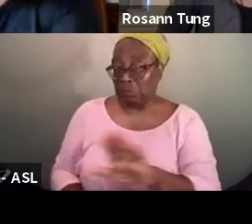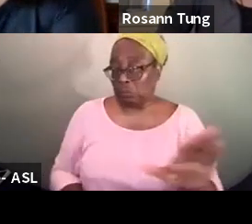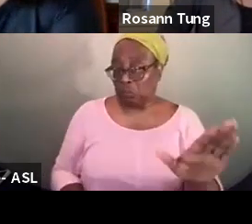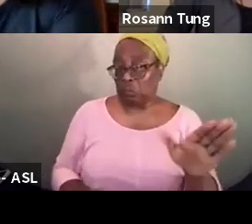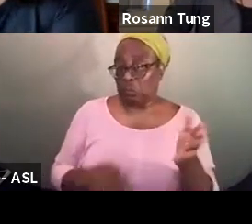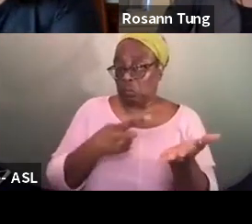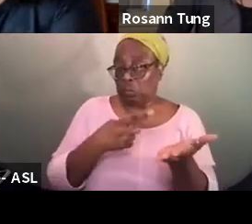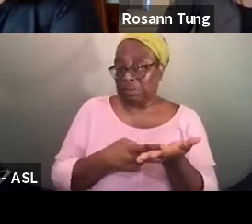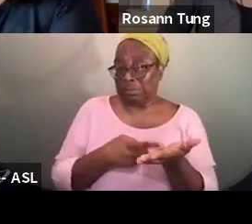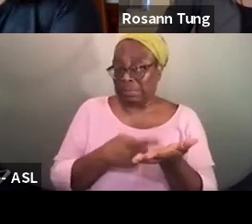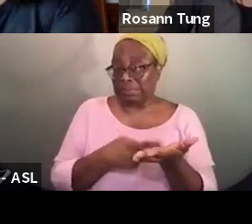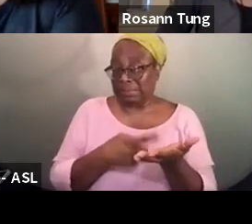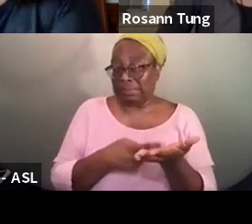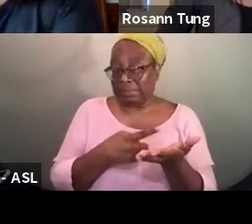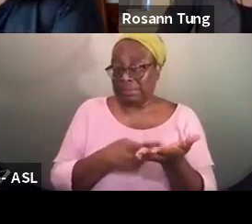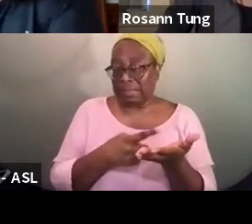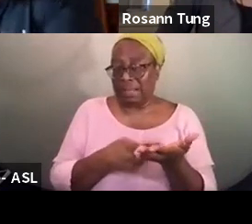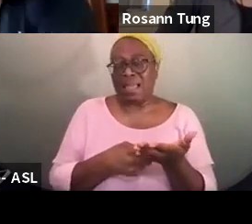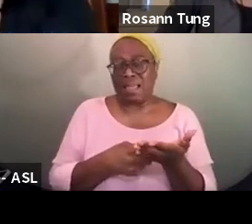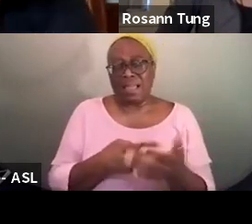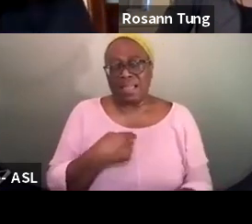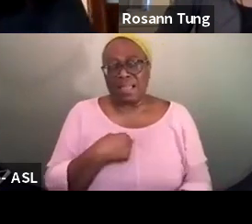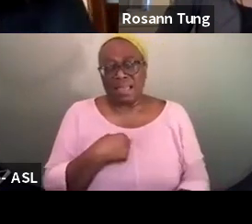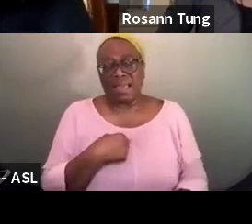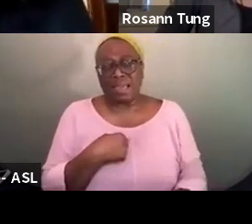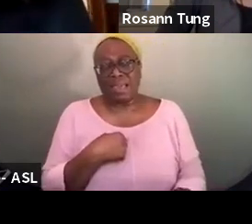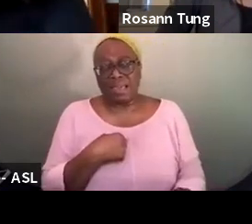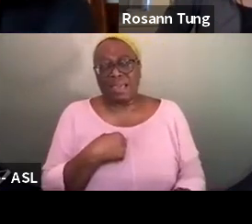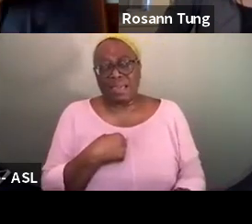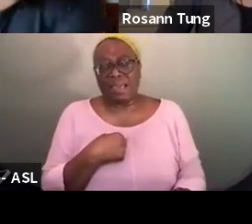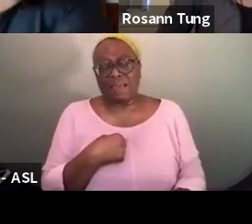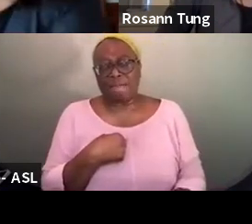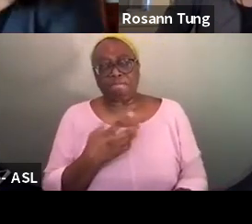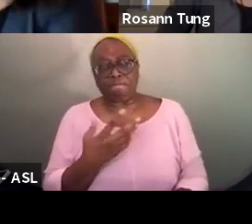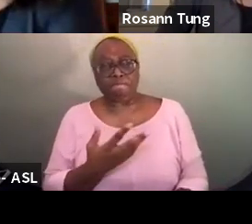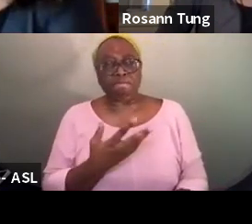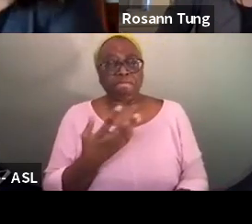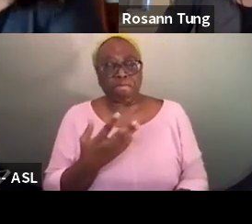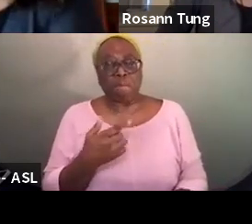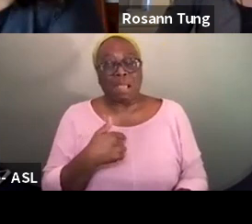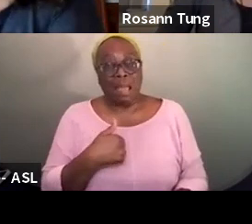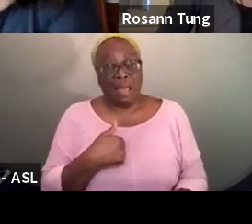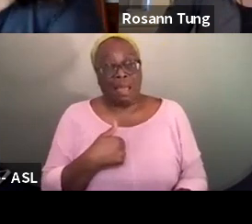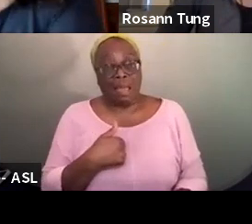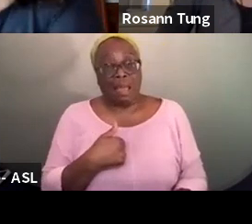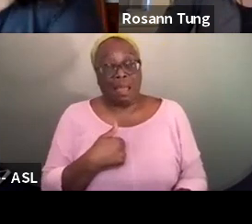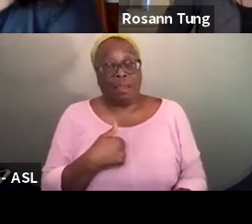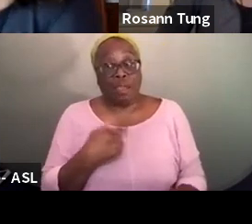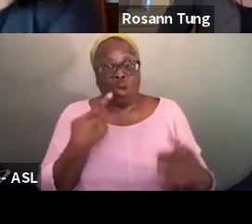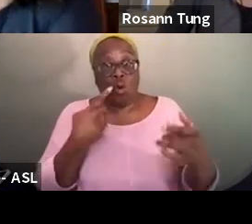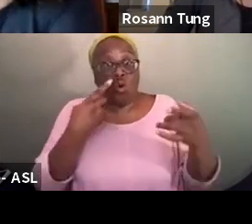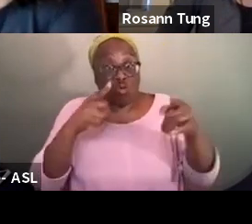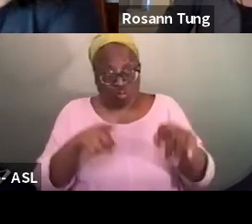discussion. So I do, though, agree with